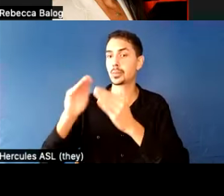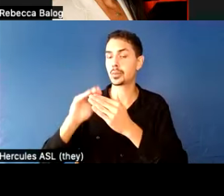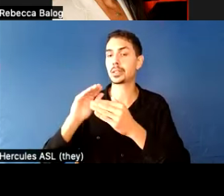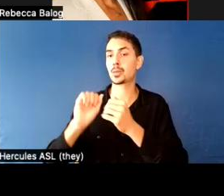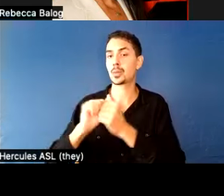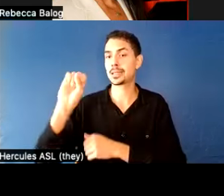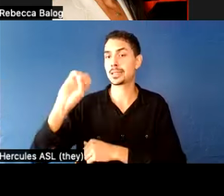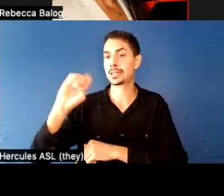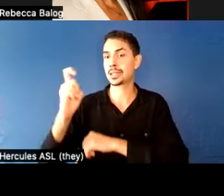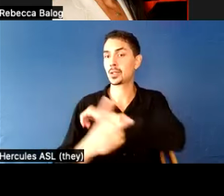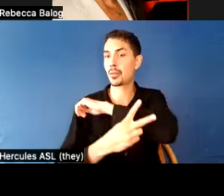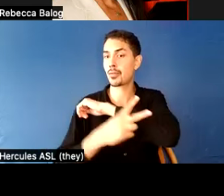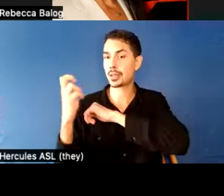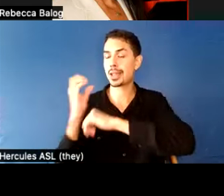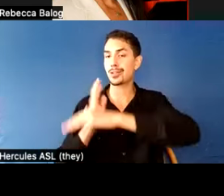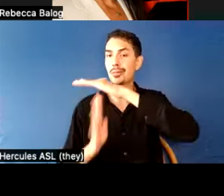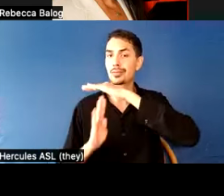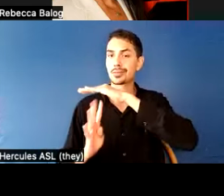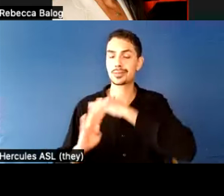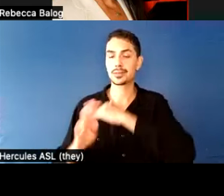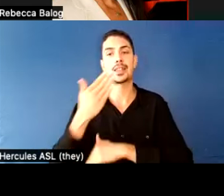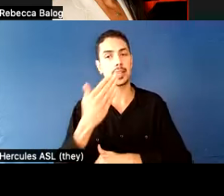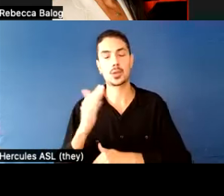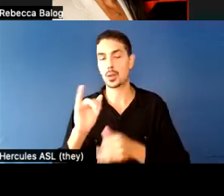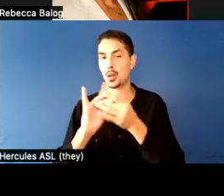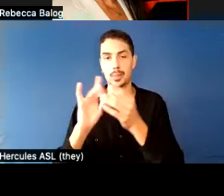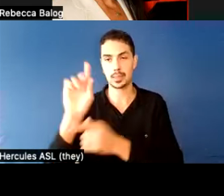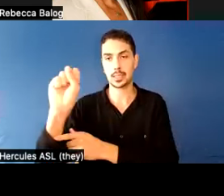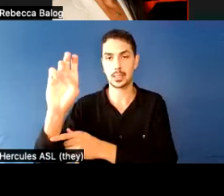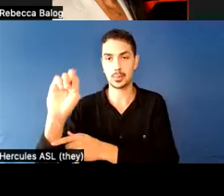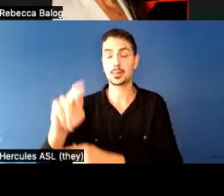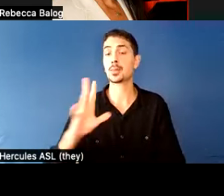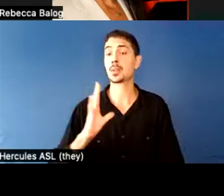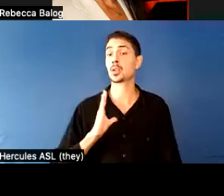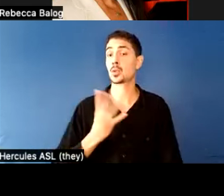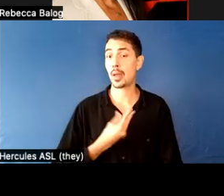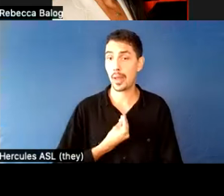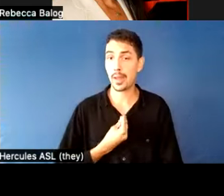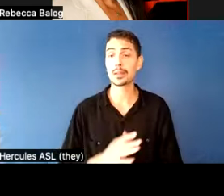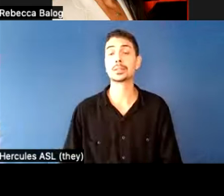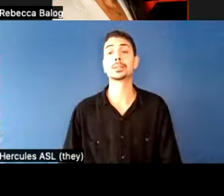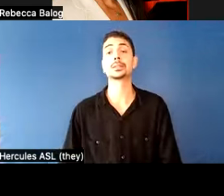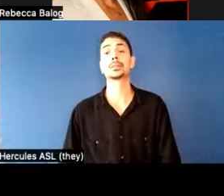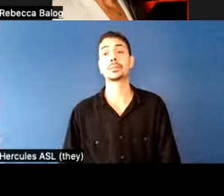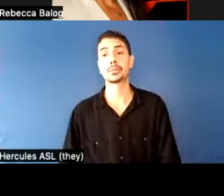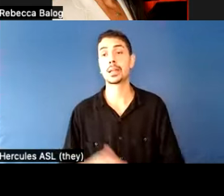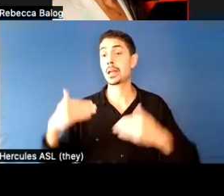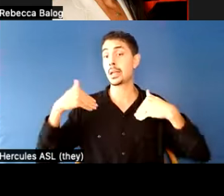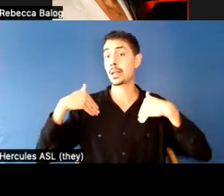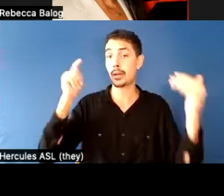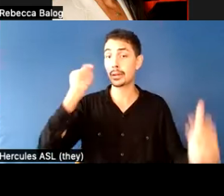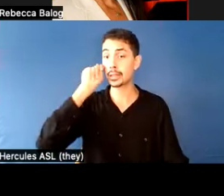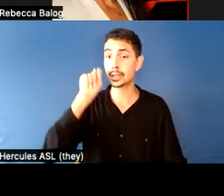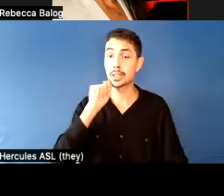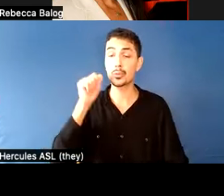sexual violence. So Summer, that I appreciate that a lot. Transgender, thank you. Young teenage girls